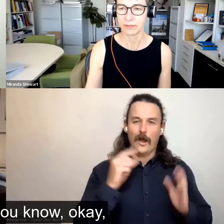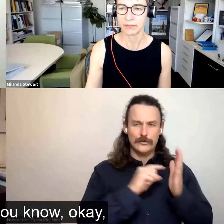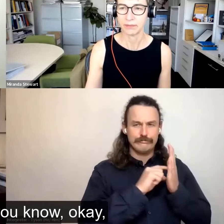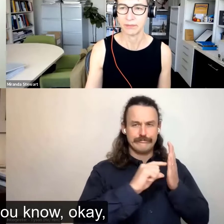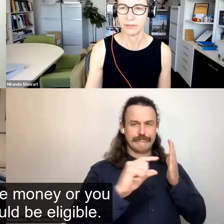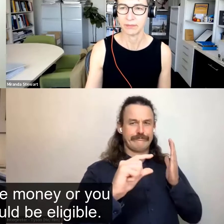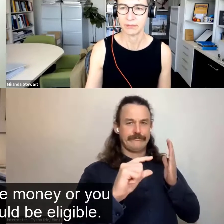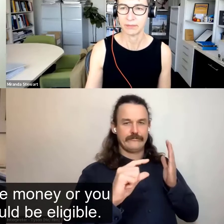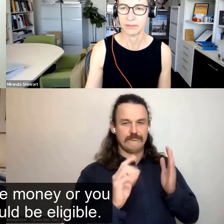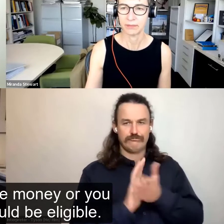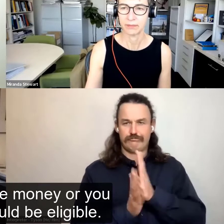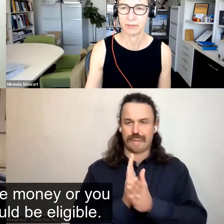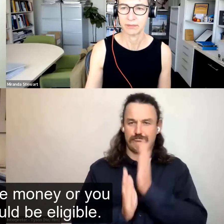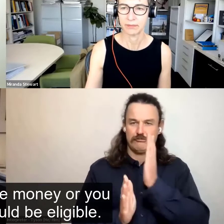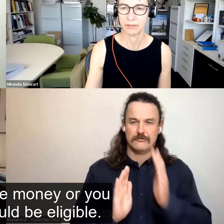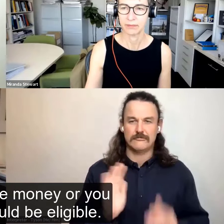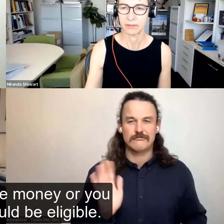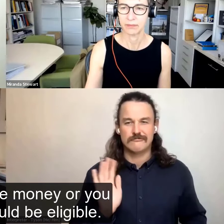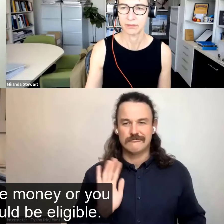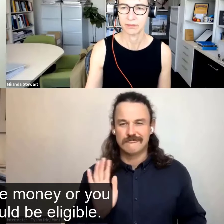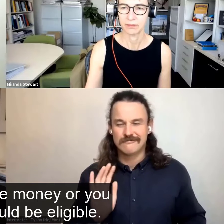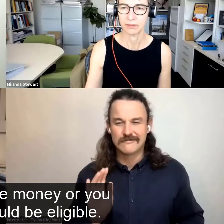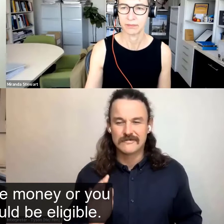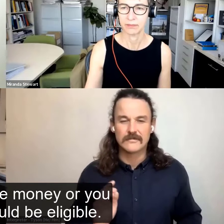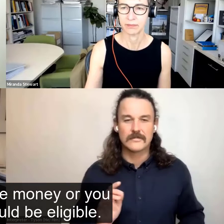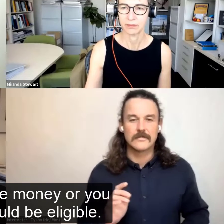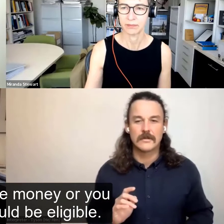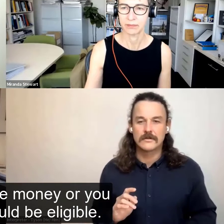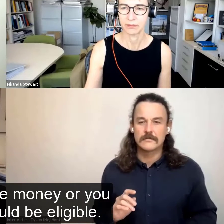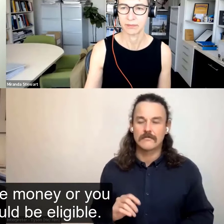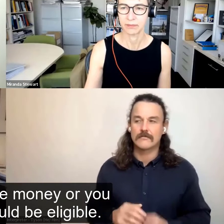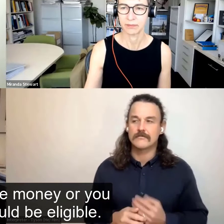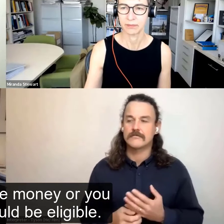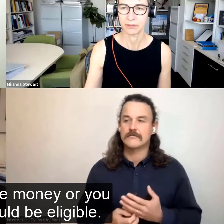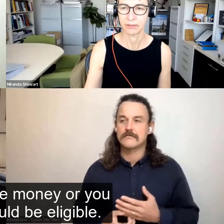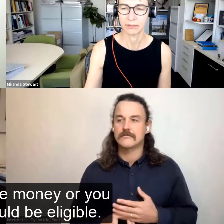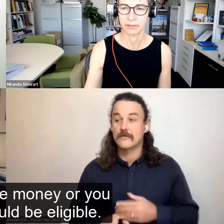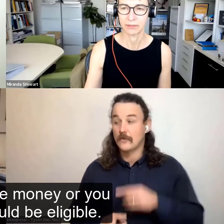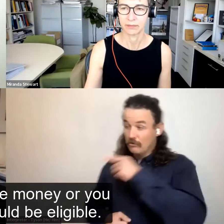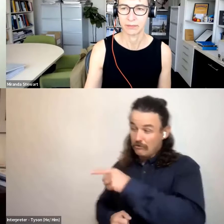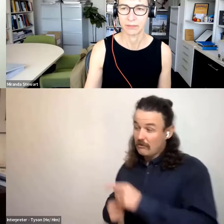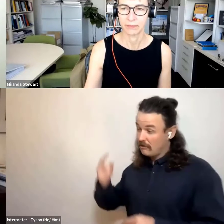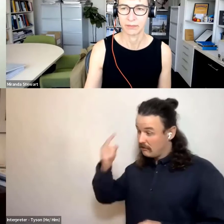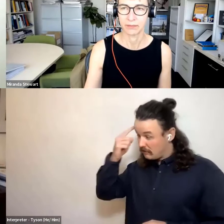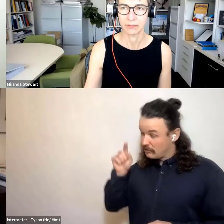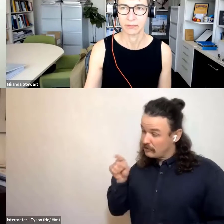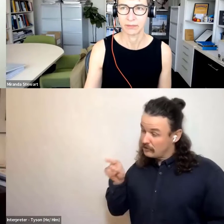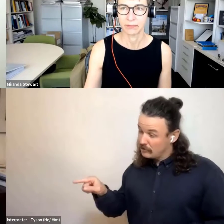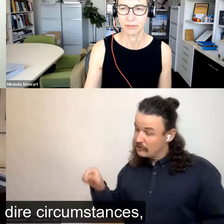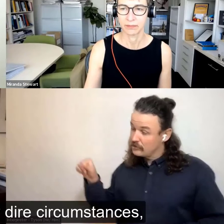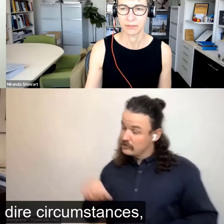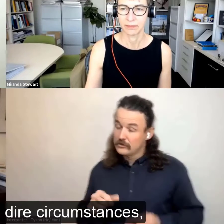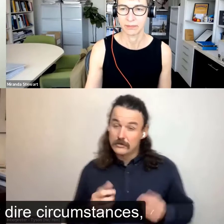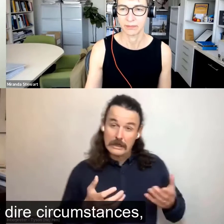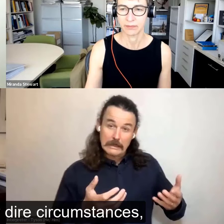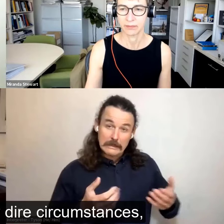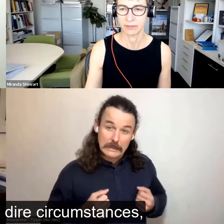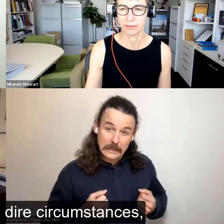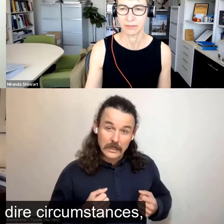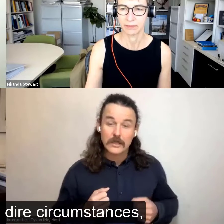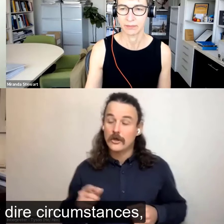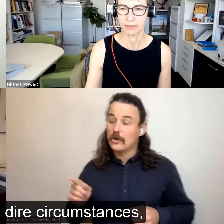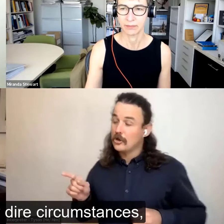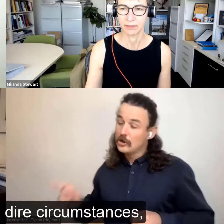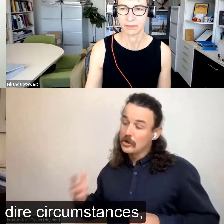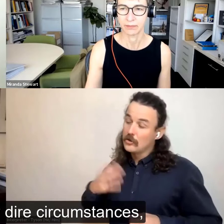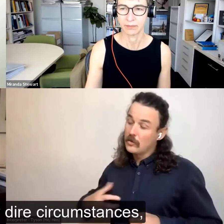okay, you want more money or you feel you should be eligible. It's very